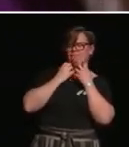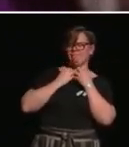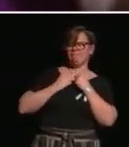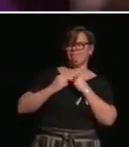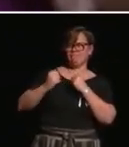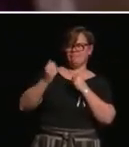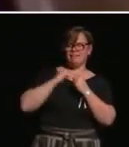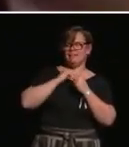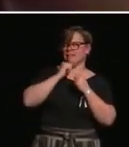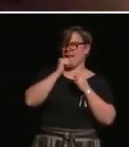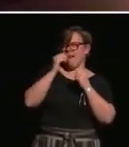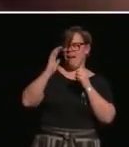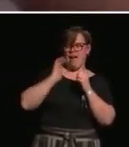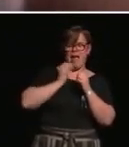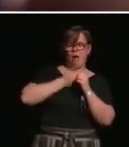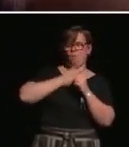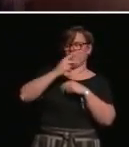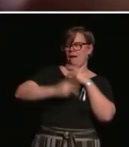not our